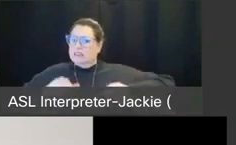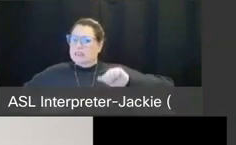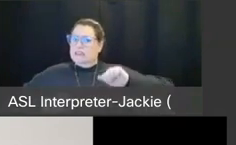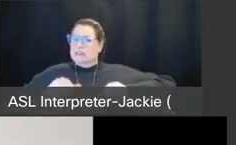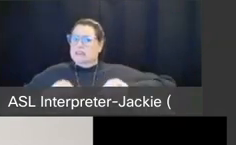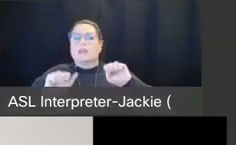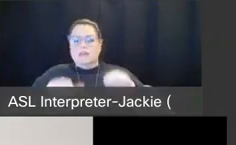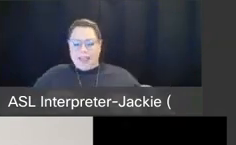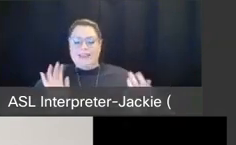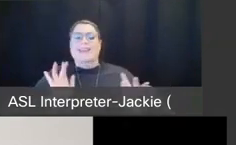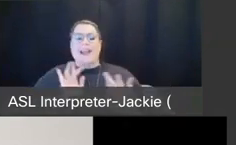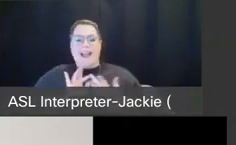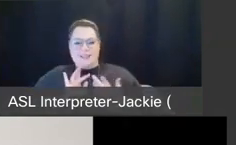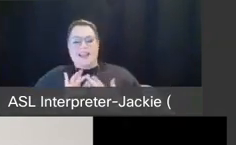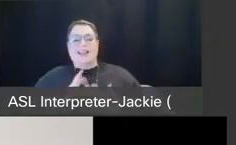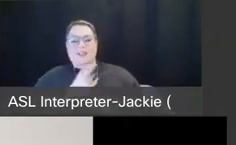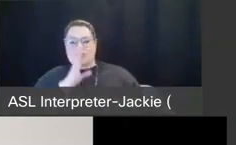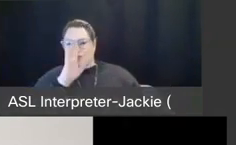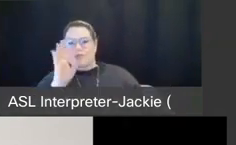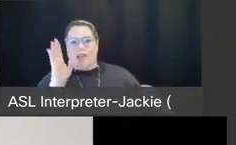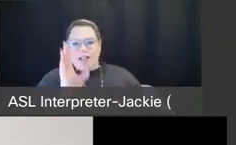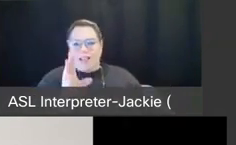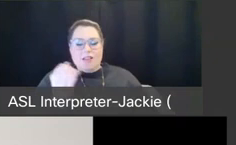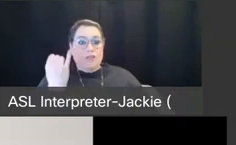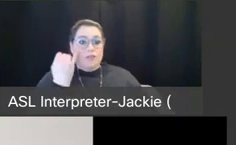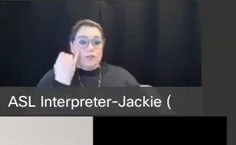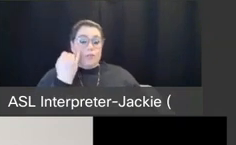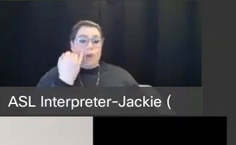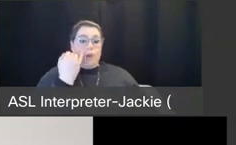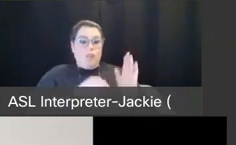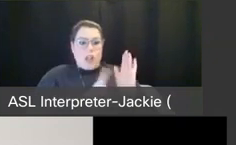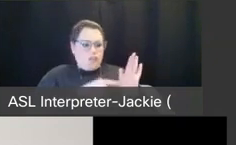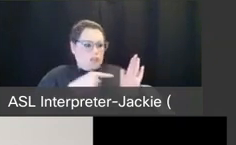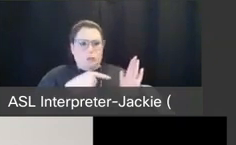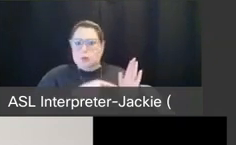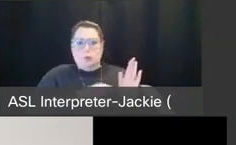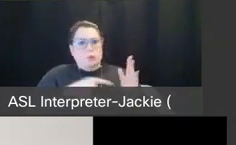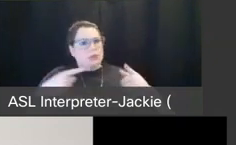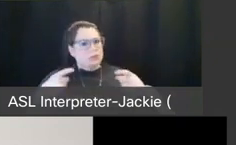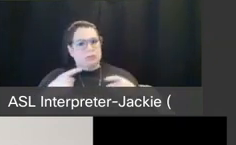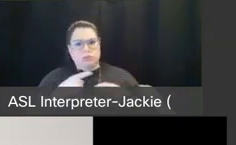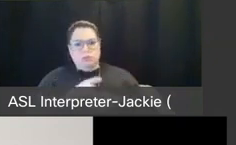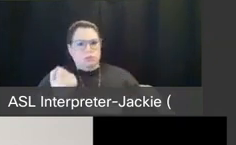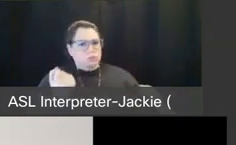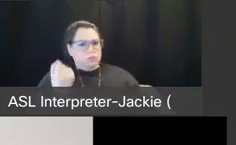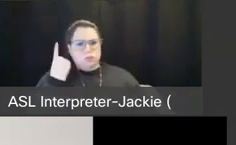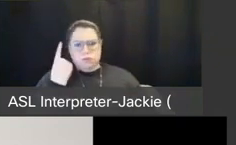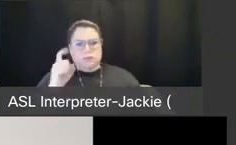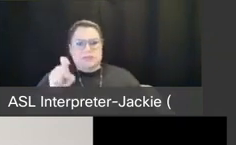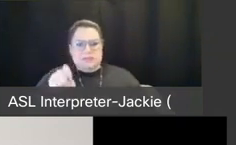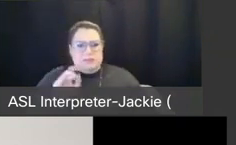a document-heavy set of questions or concerns, feel free to call us or email us. We are